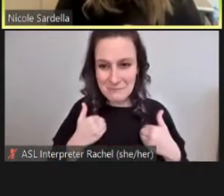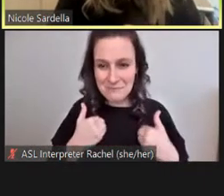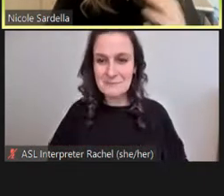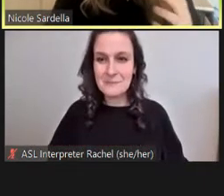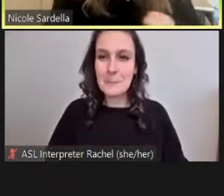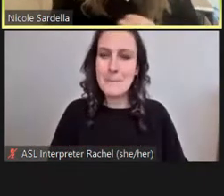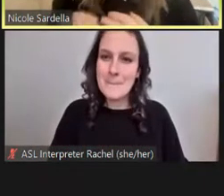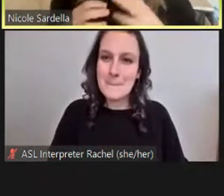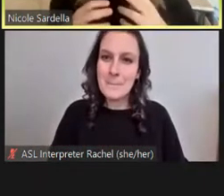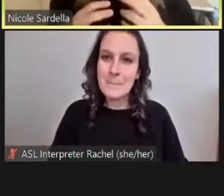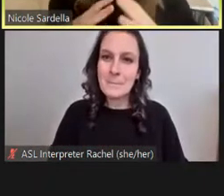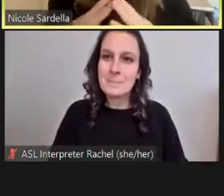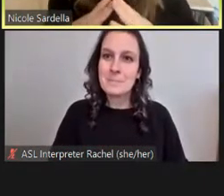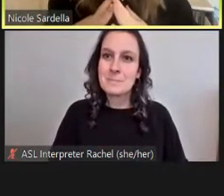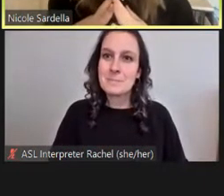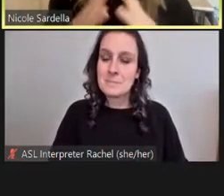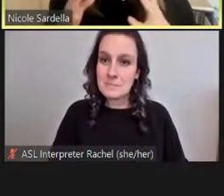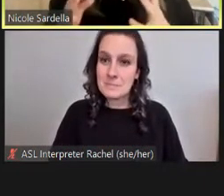And so